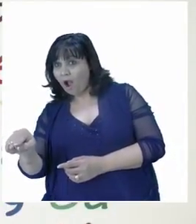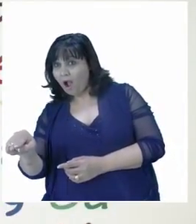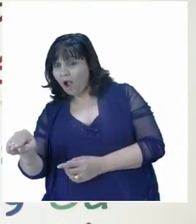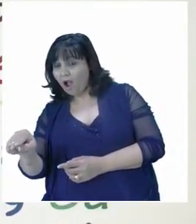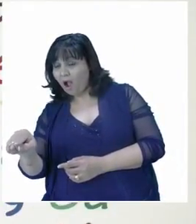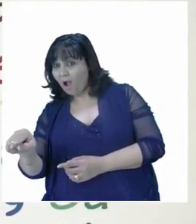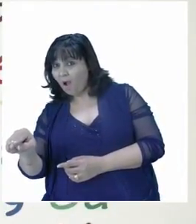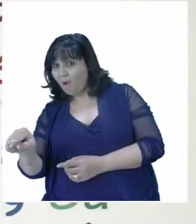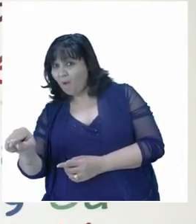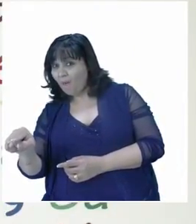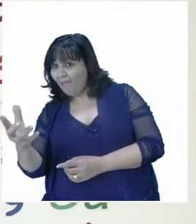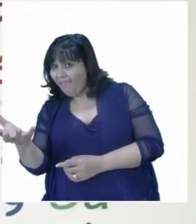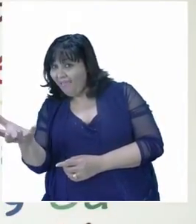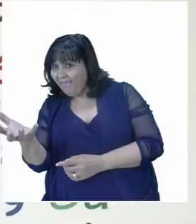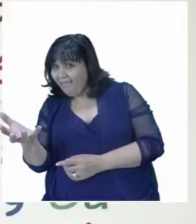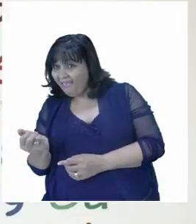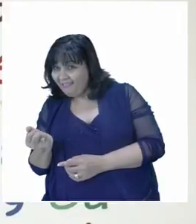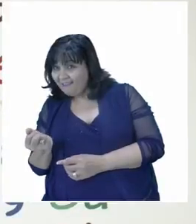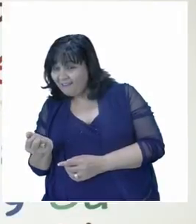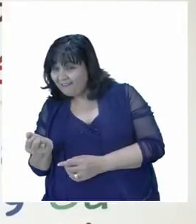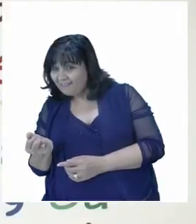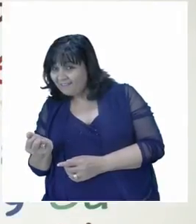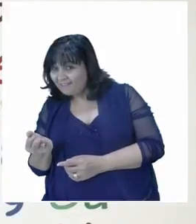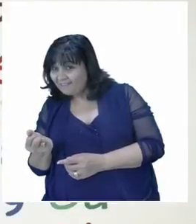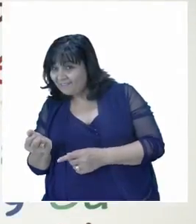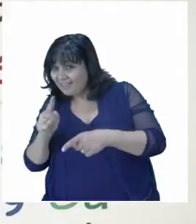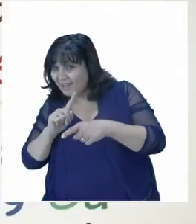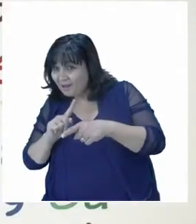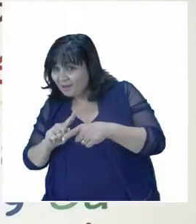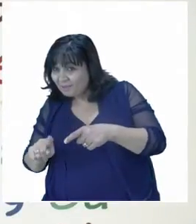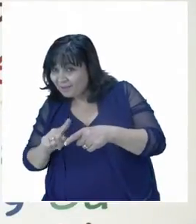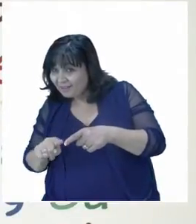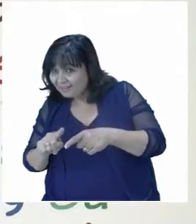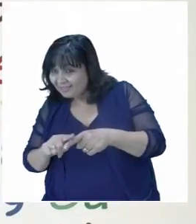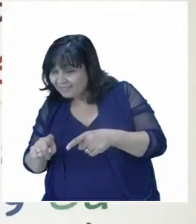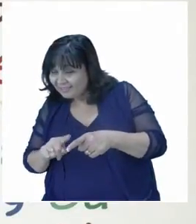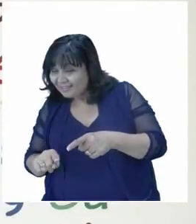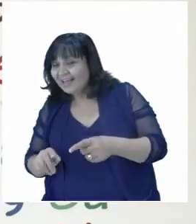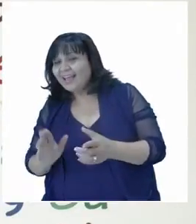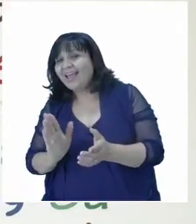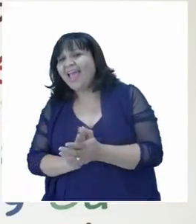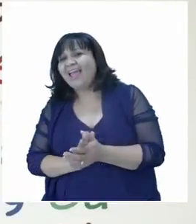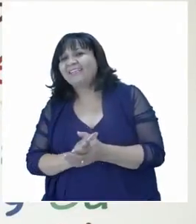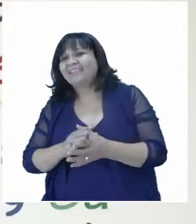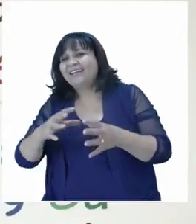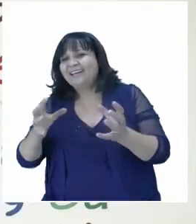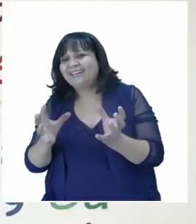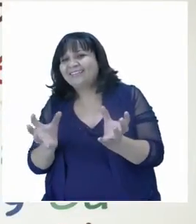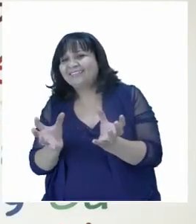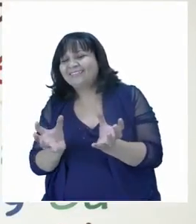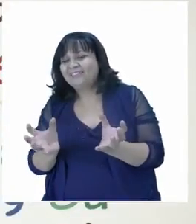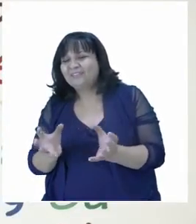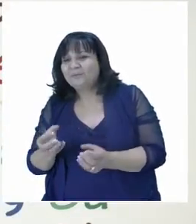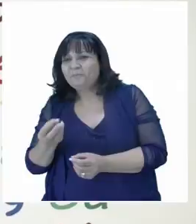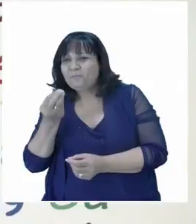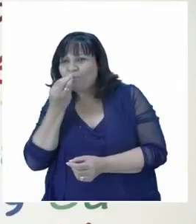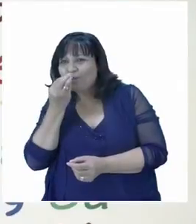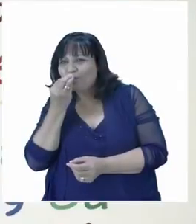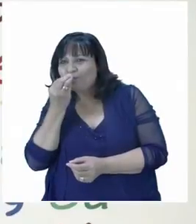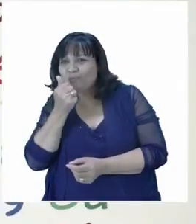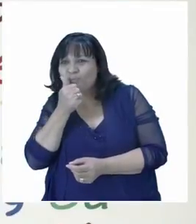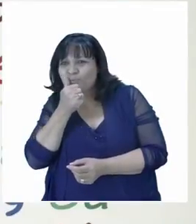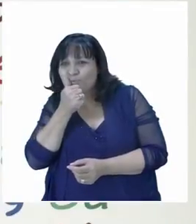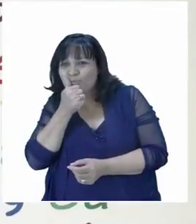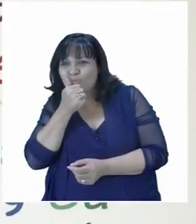Yay! We managed to get to the path and help the bunny get the